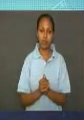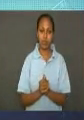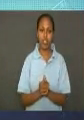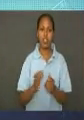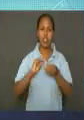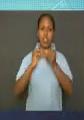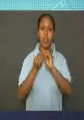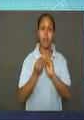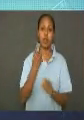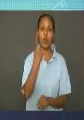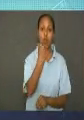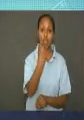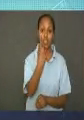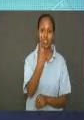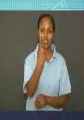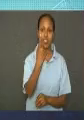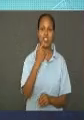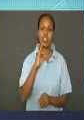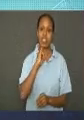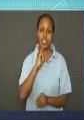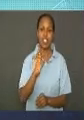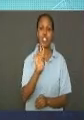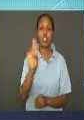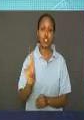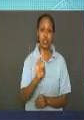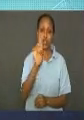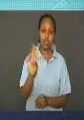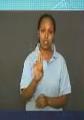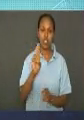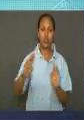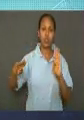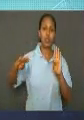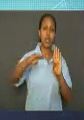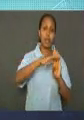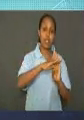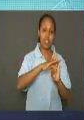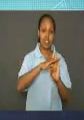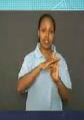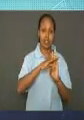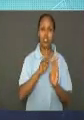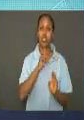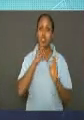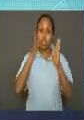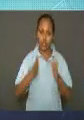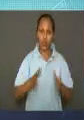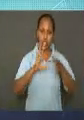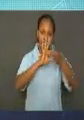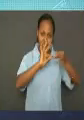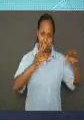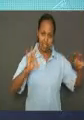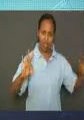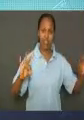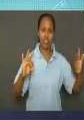The number 1 is used to represent a true